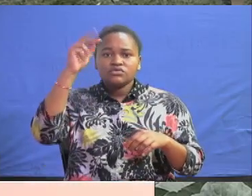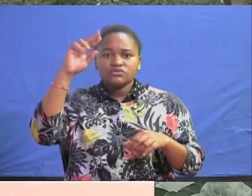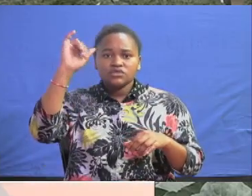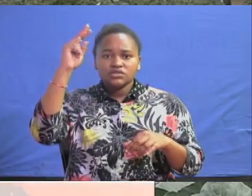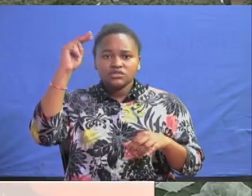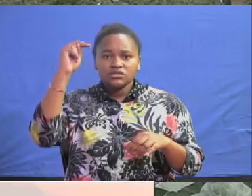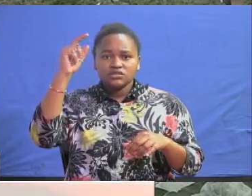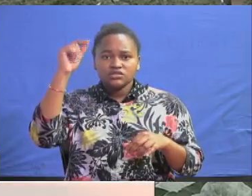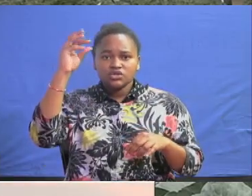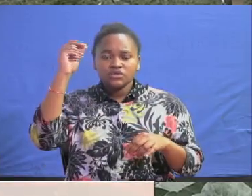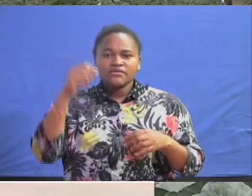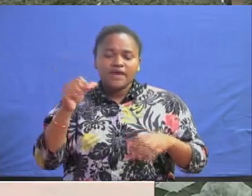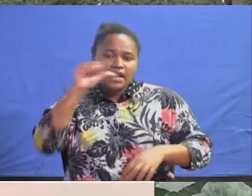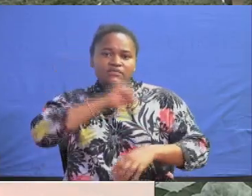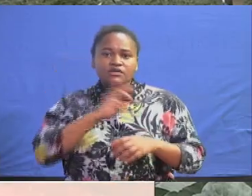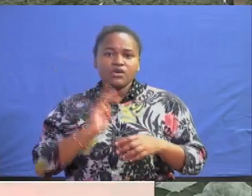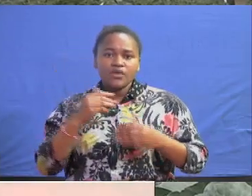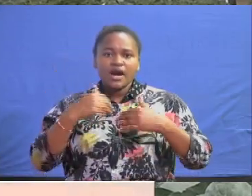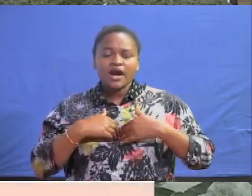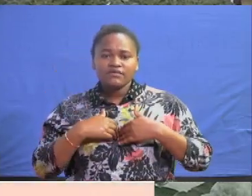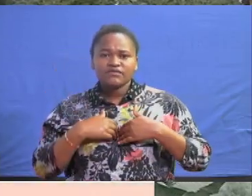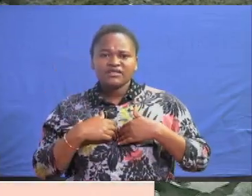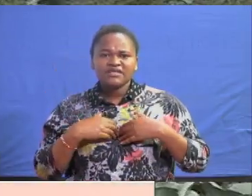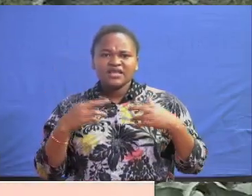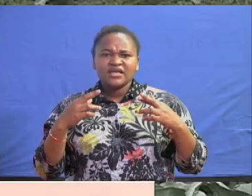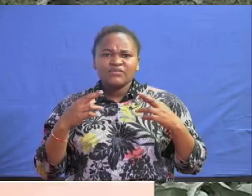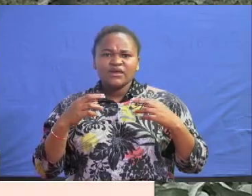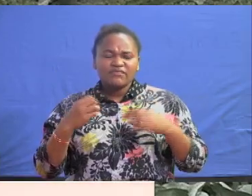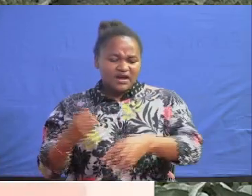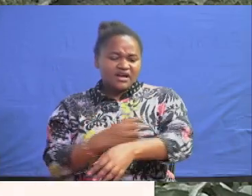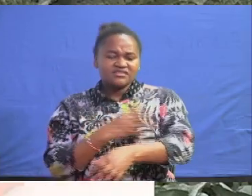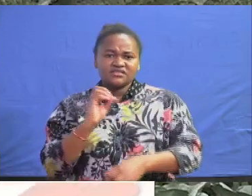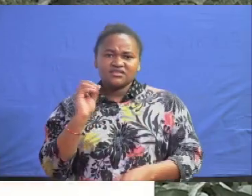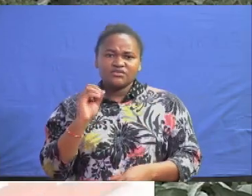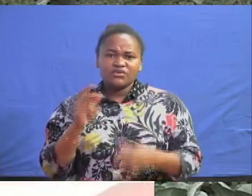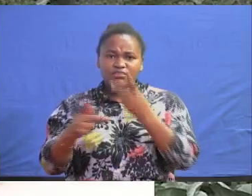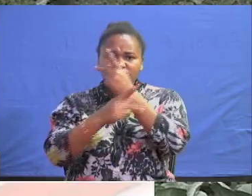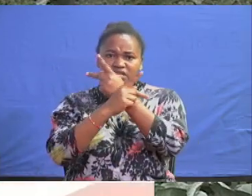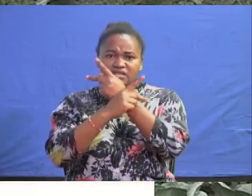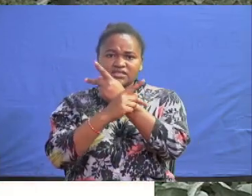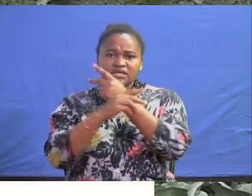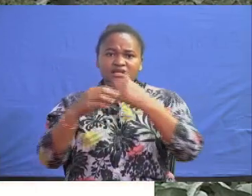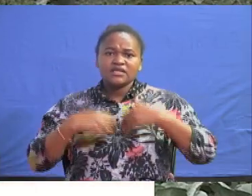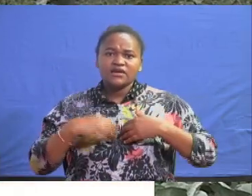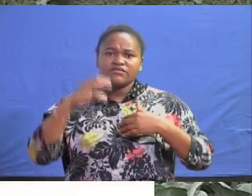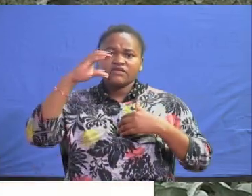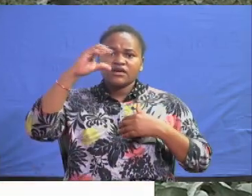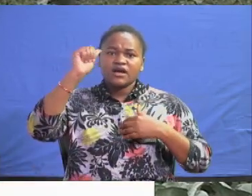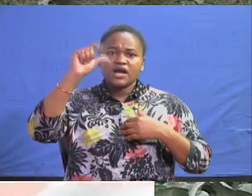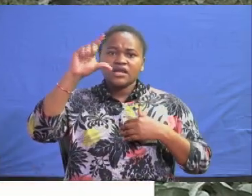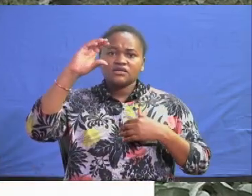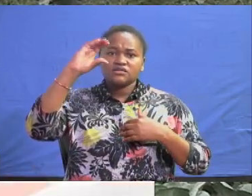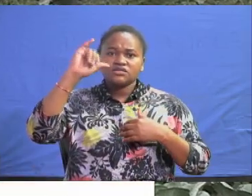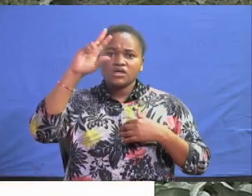the advantages we have, it lowers the risk of getting cancer. It contains calcium,